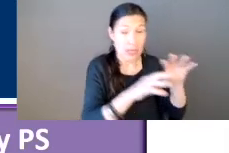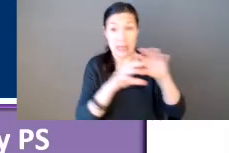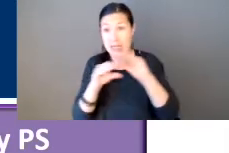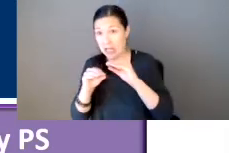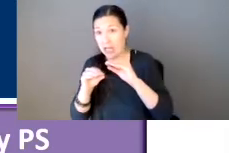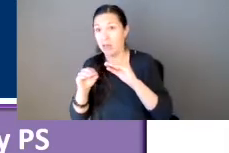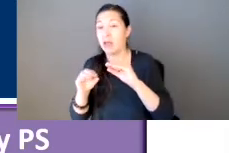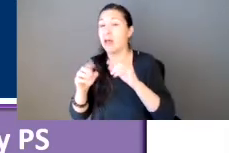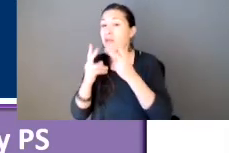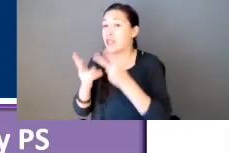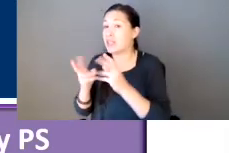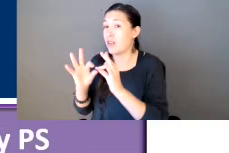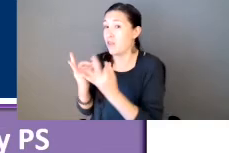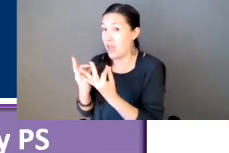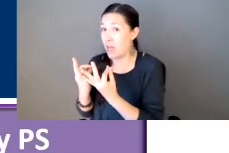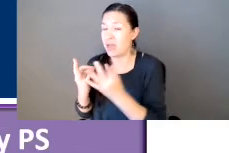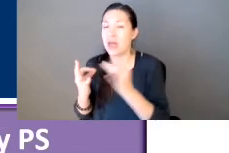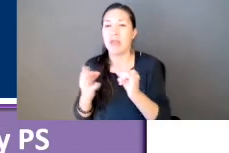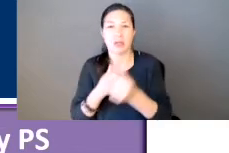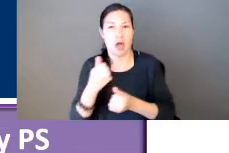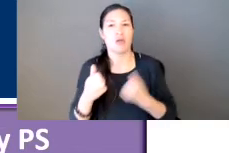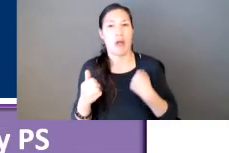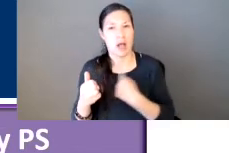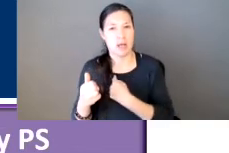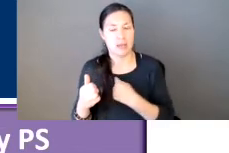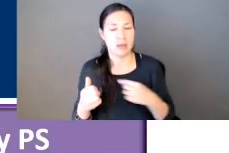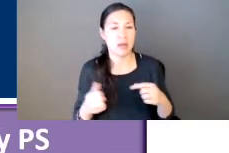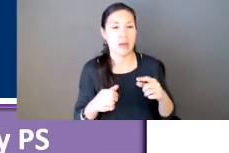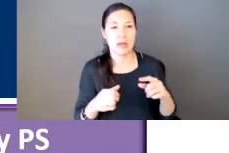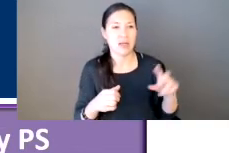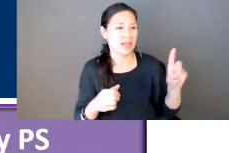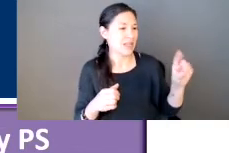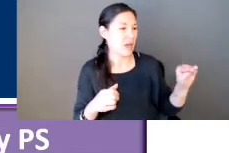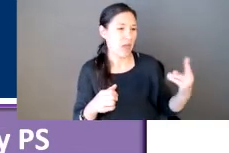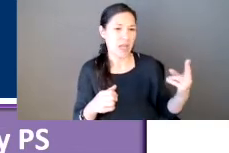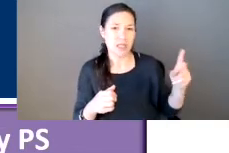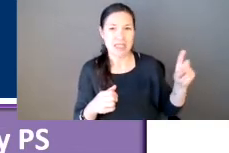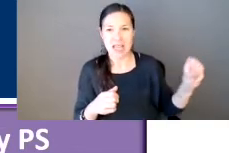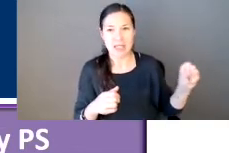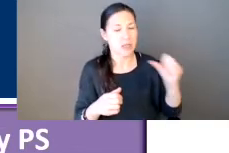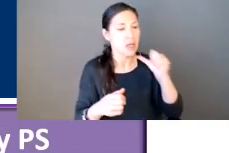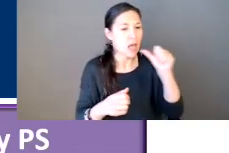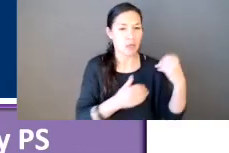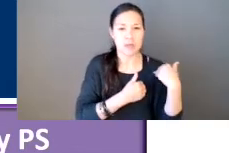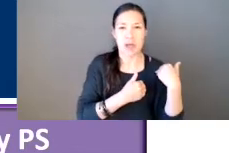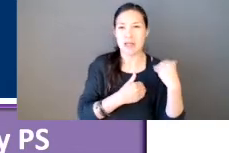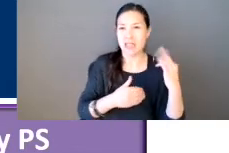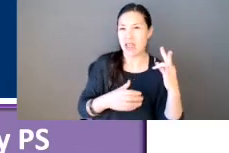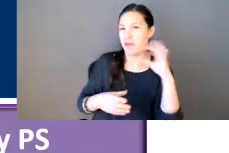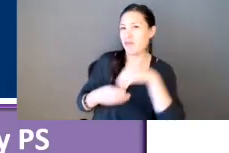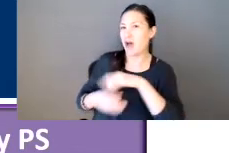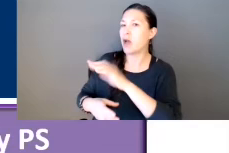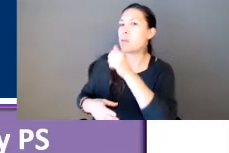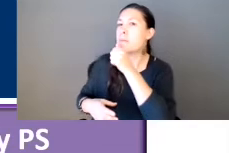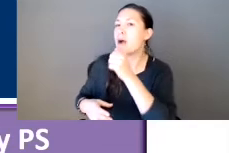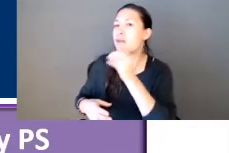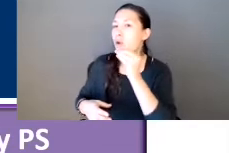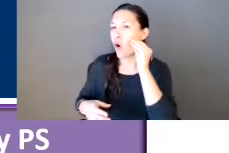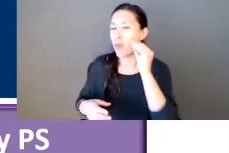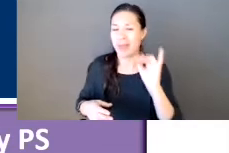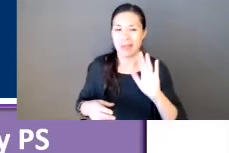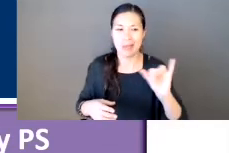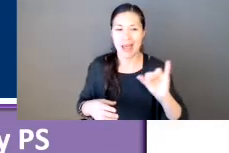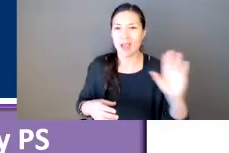abused, then that's actually ours. DMH and DDS don't have any jurisdiction kind of outside their staffing and their group